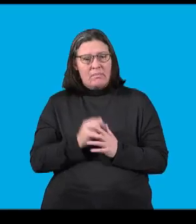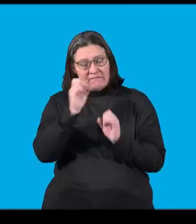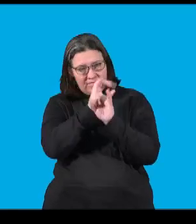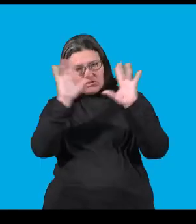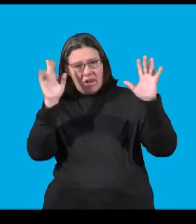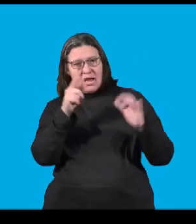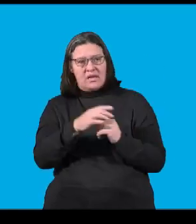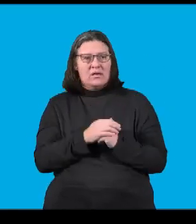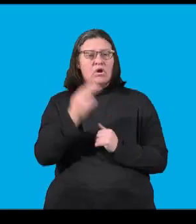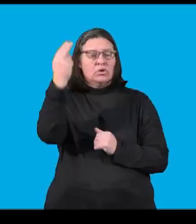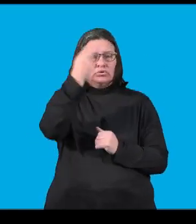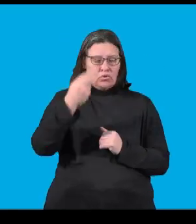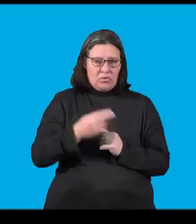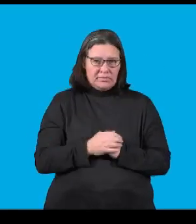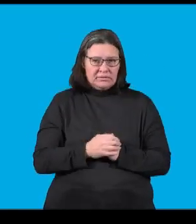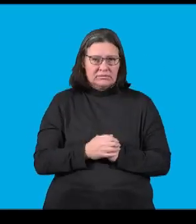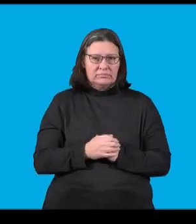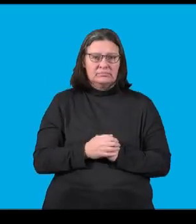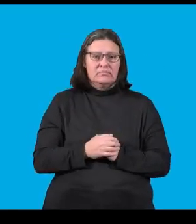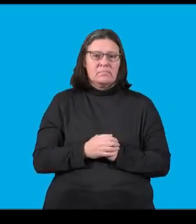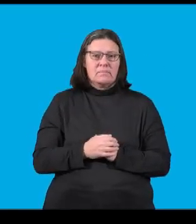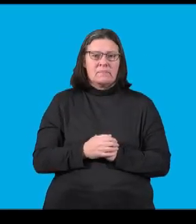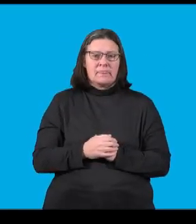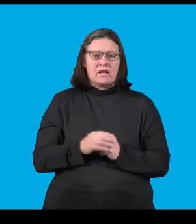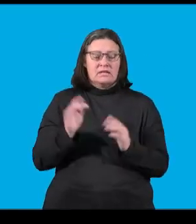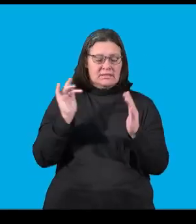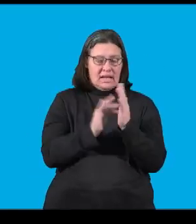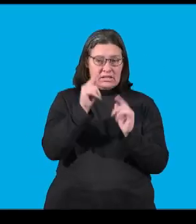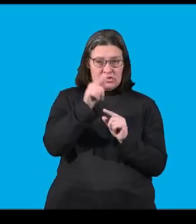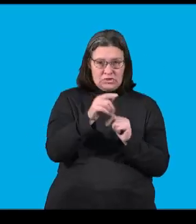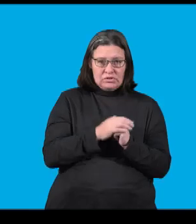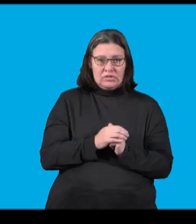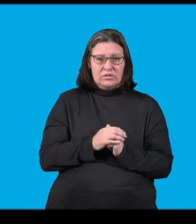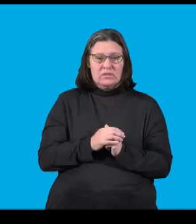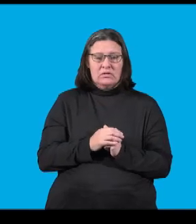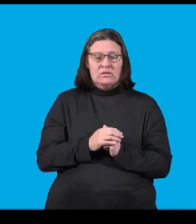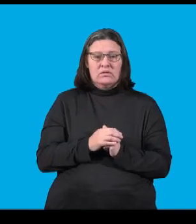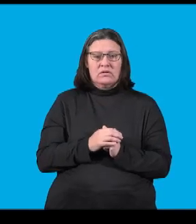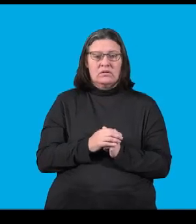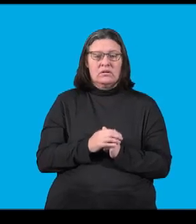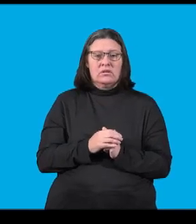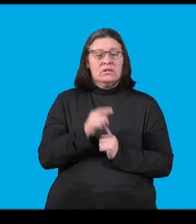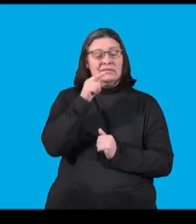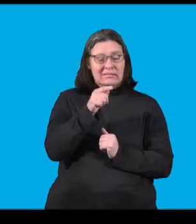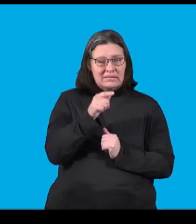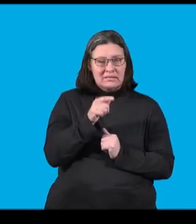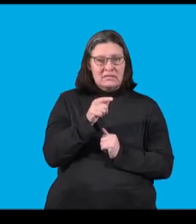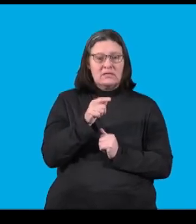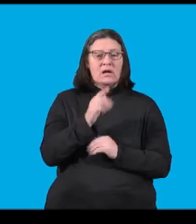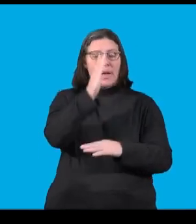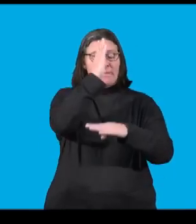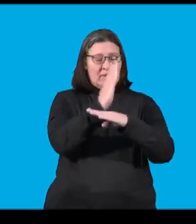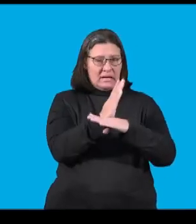remember, visualize this. Let's draw it, okay? We've got a tangent that's touching this curve. And